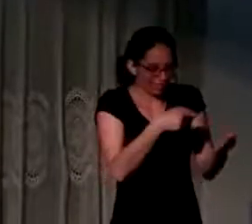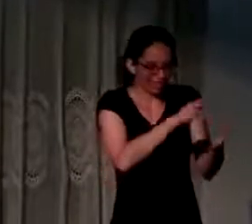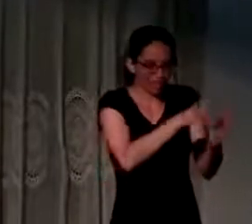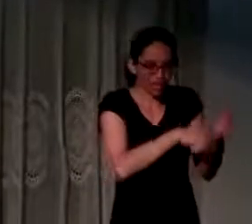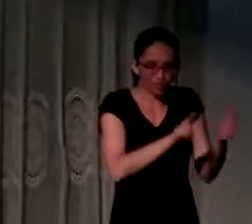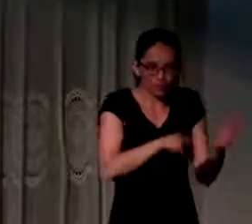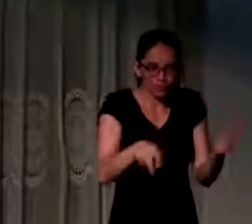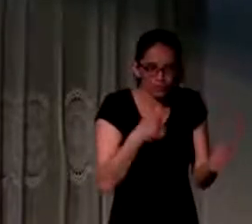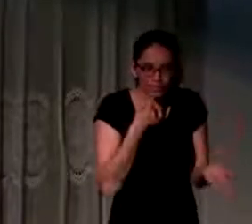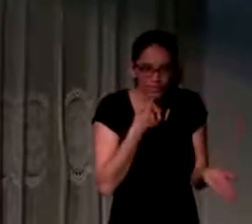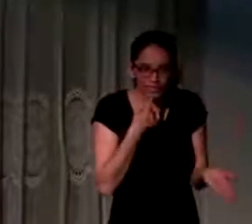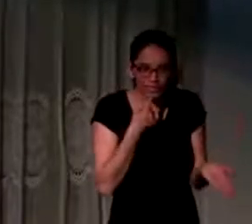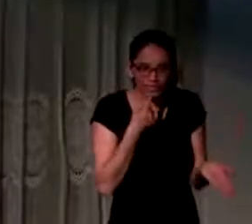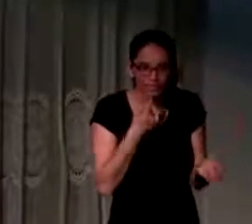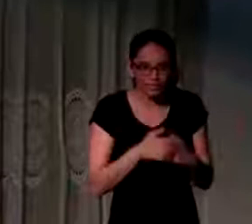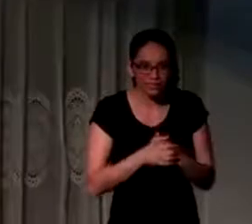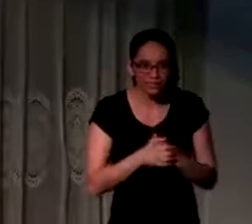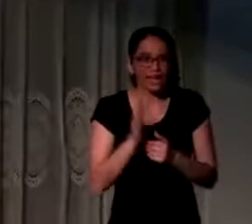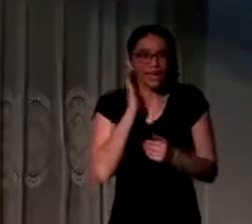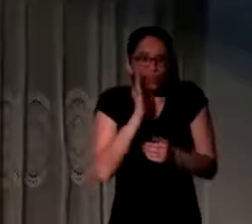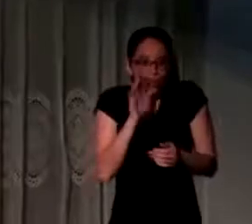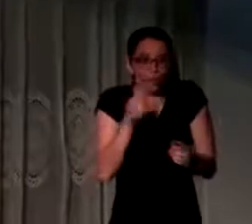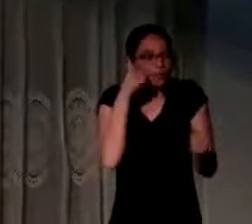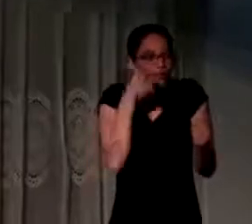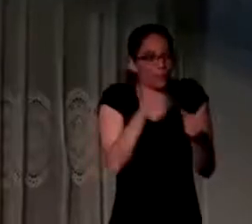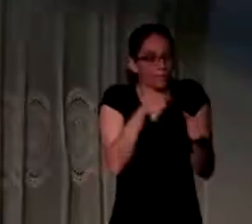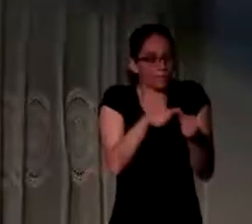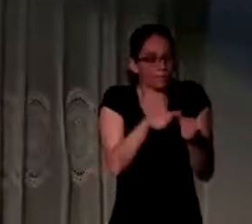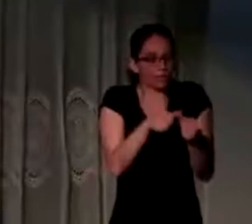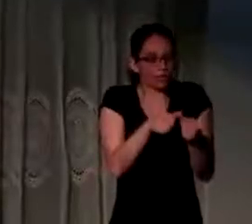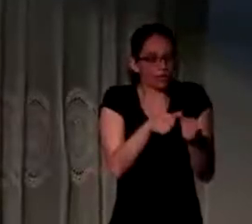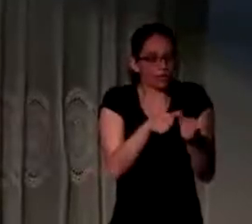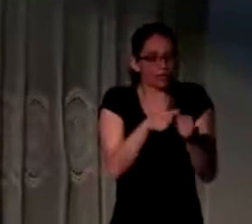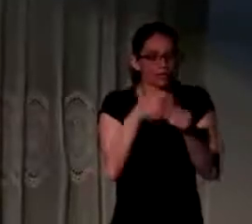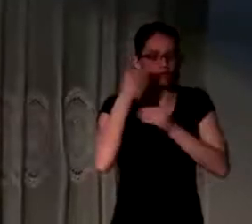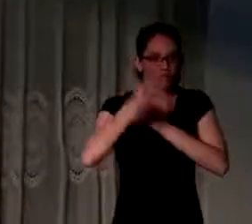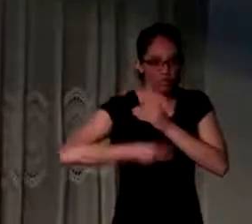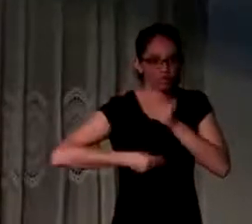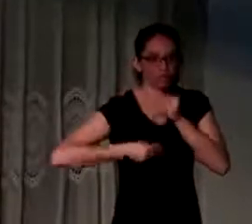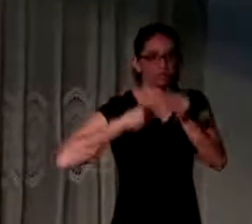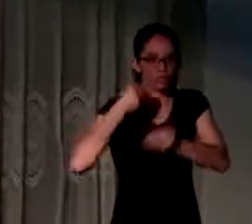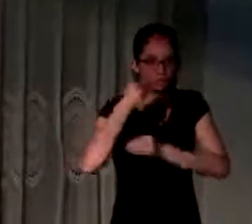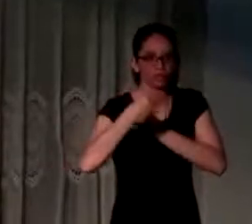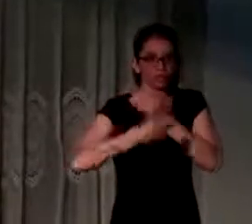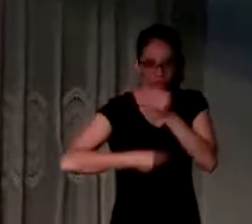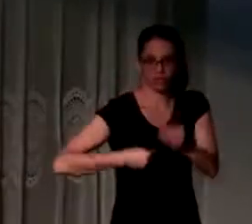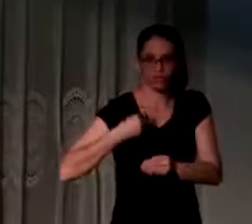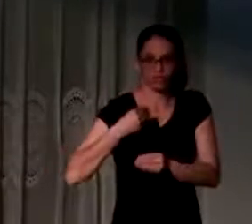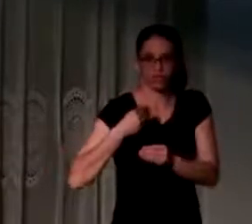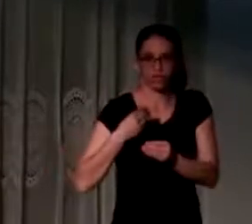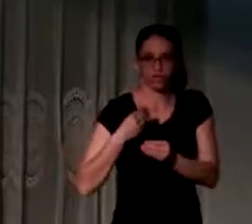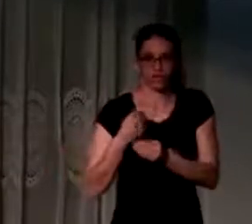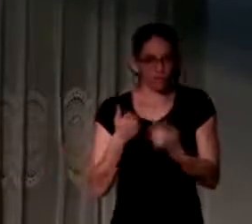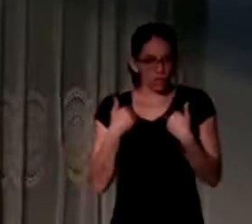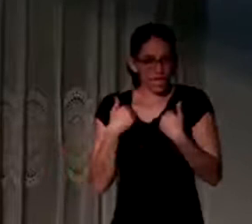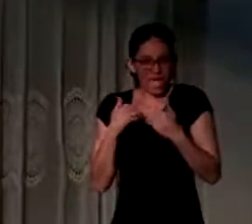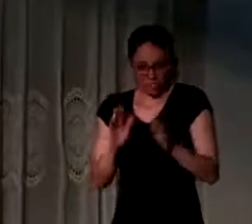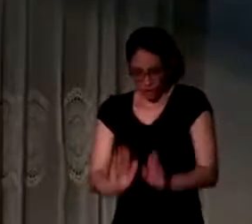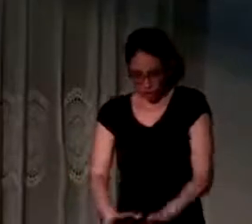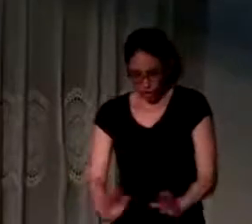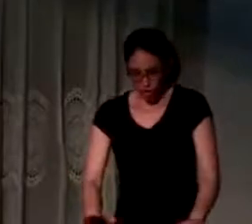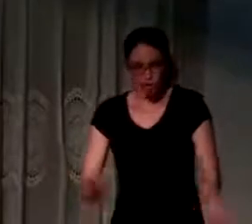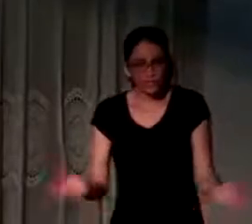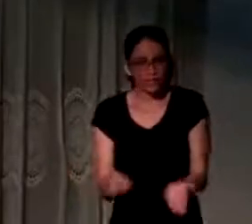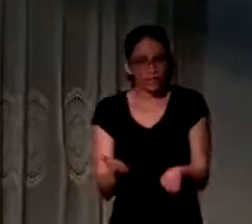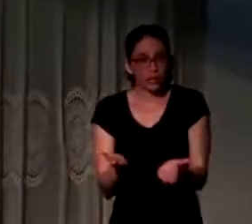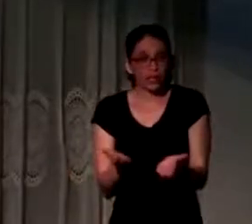recounted of the Lord to the next generation. There are little kids in here that this will be the first